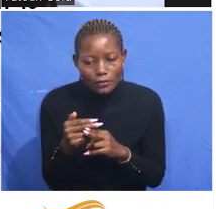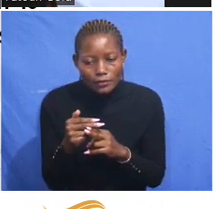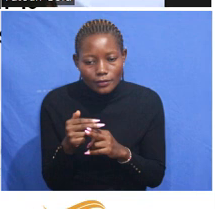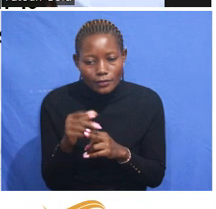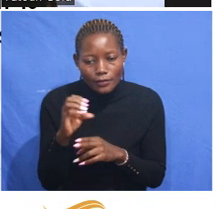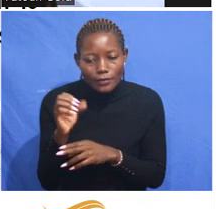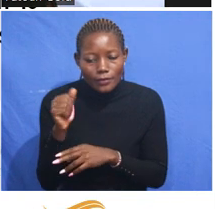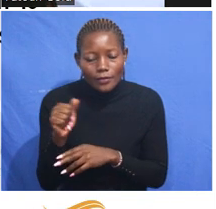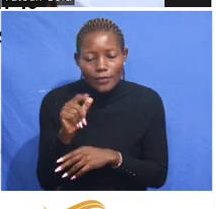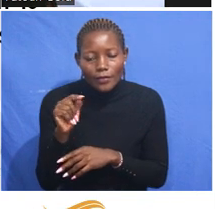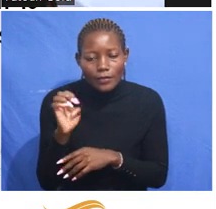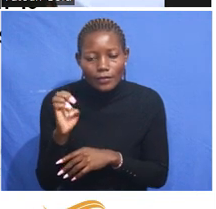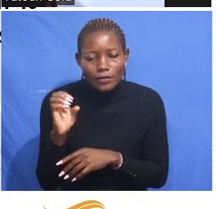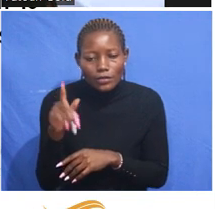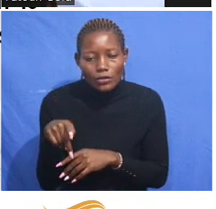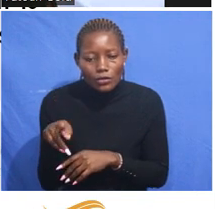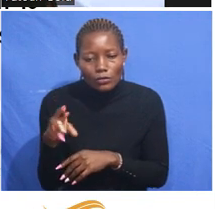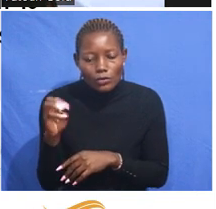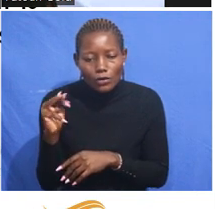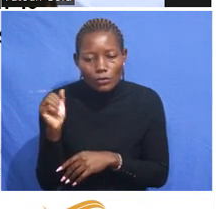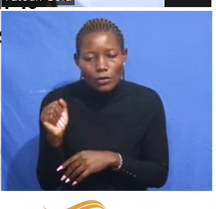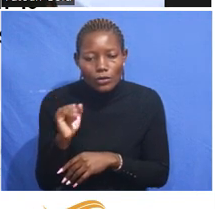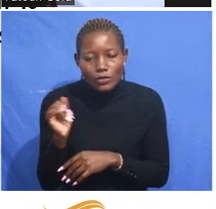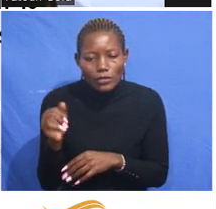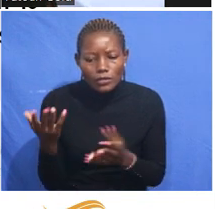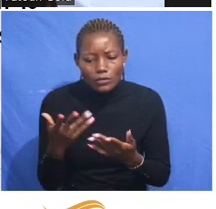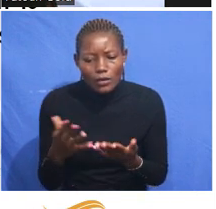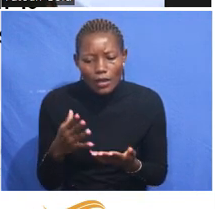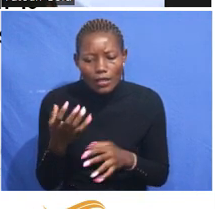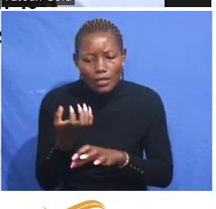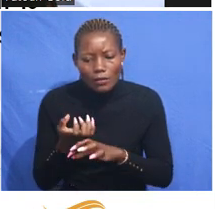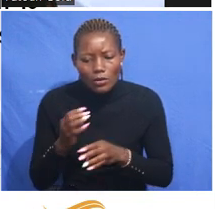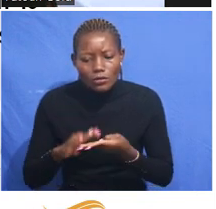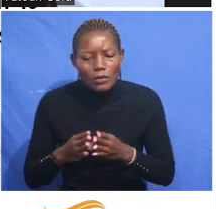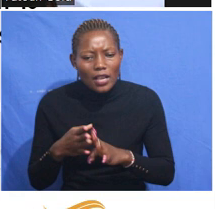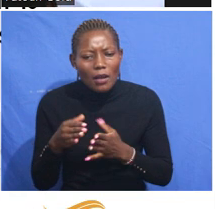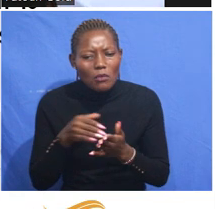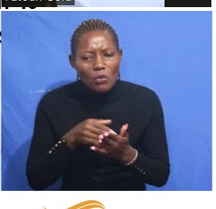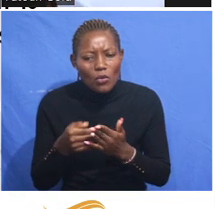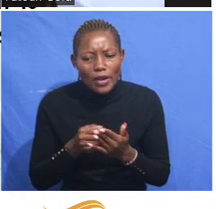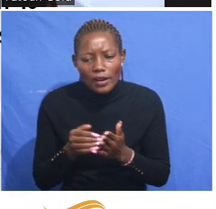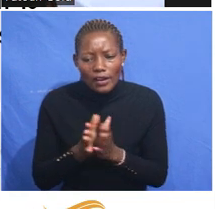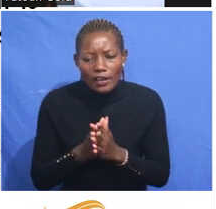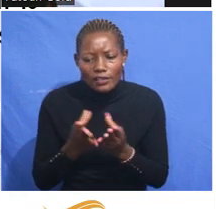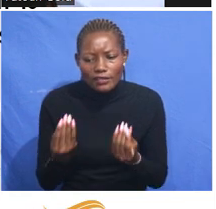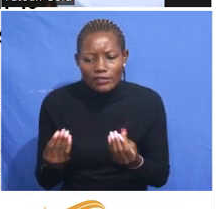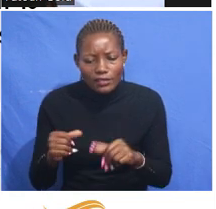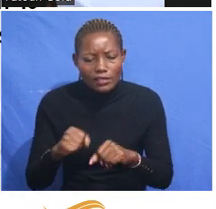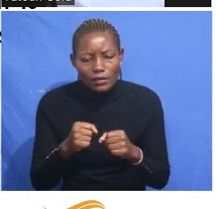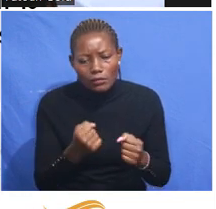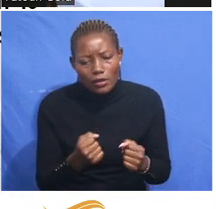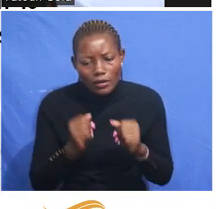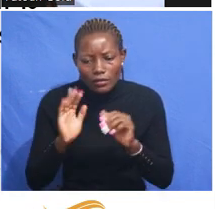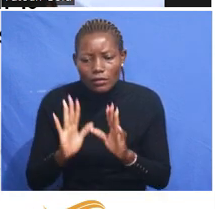osteoporosis, whereby the bones become fragile and become weak and they are likely to break. So it is important that